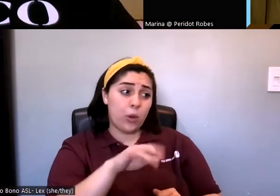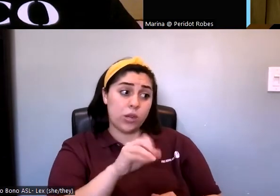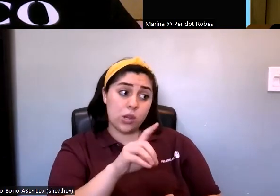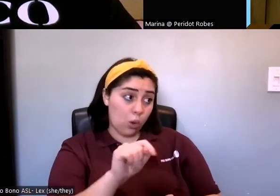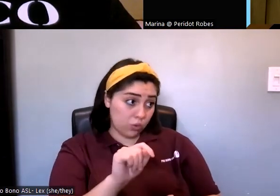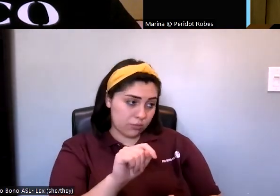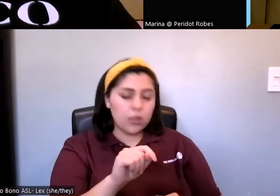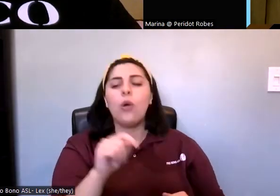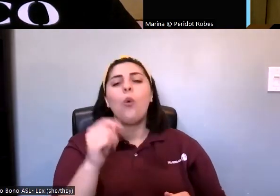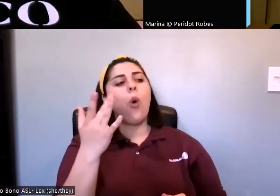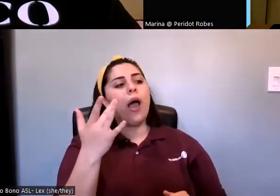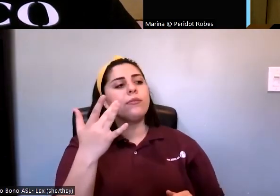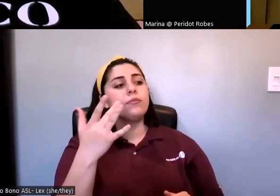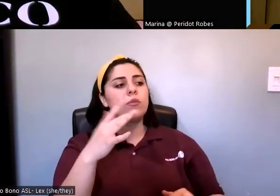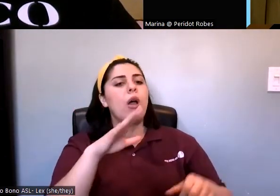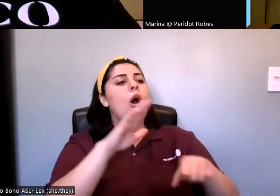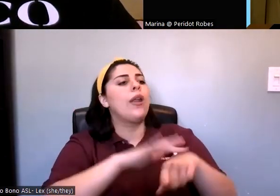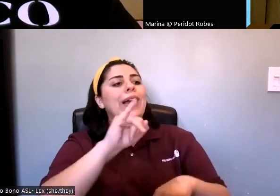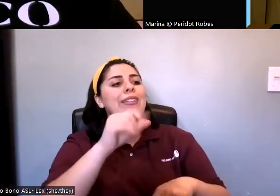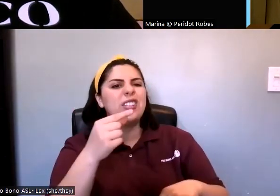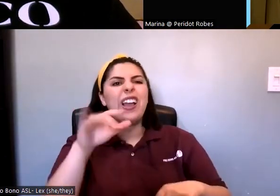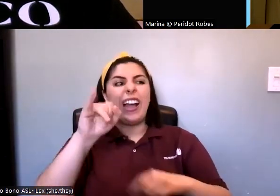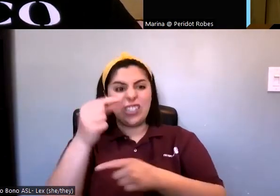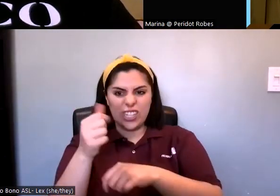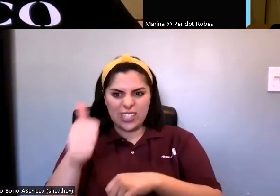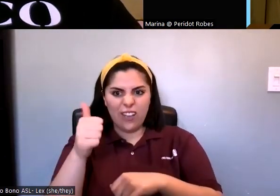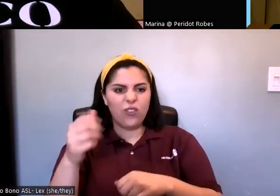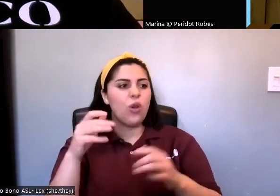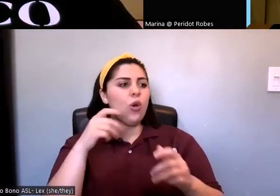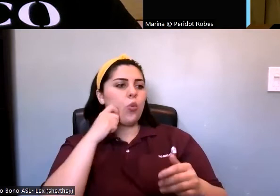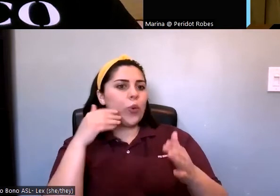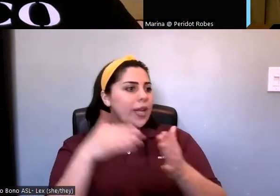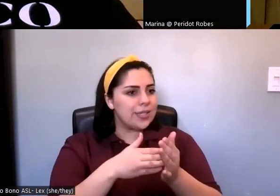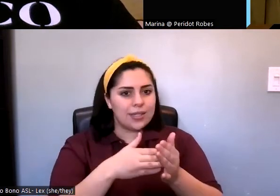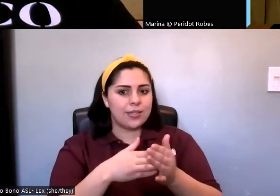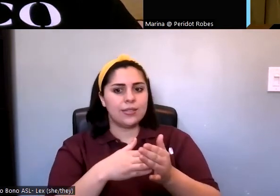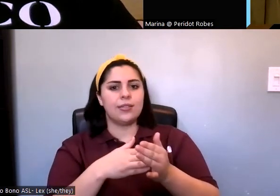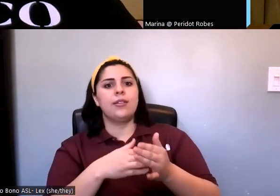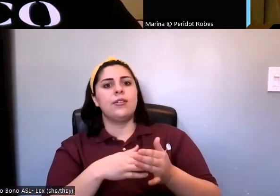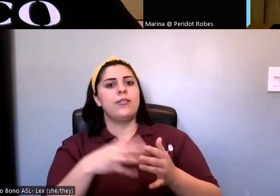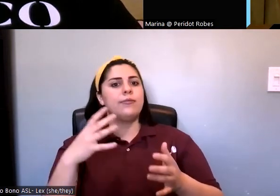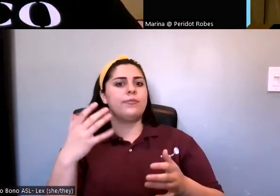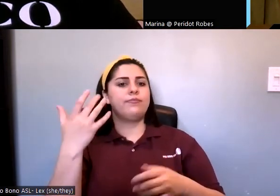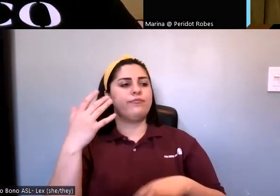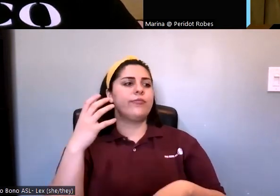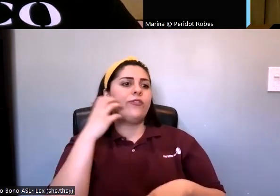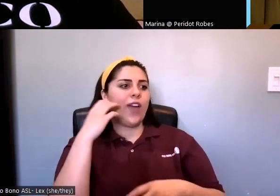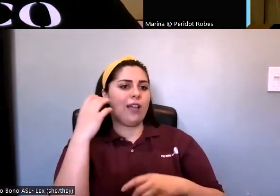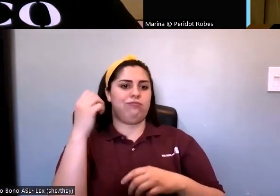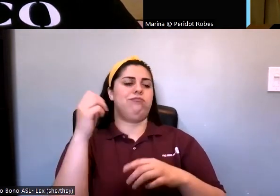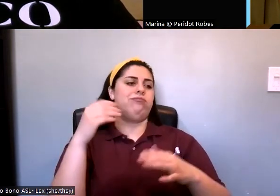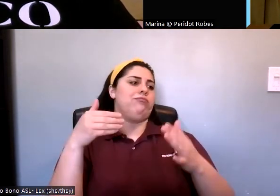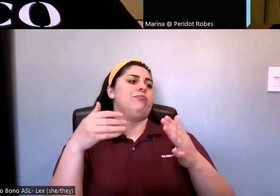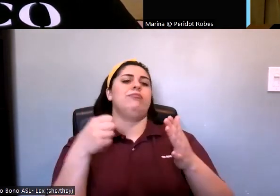ableist. They silence our activists. I am someone, I have, like we said earlier, I have 5 Facebook accounts, because